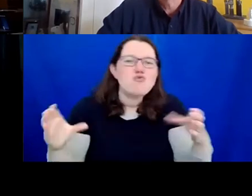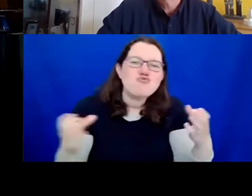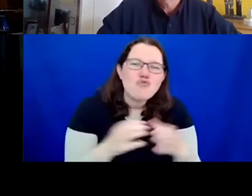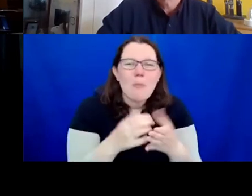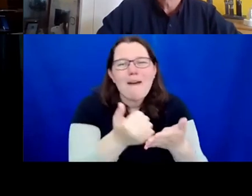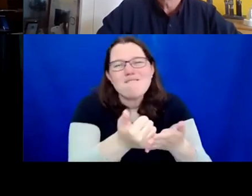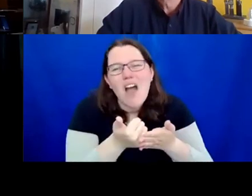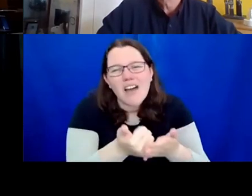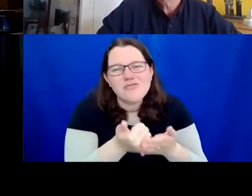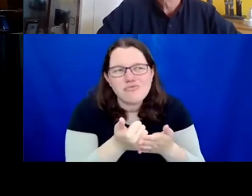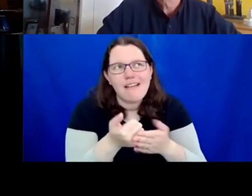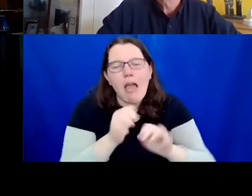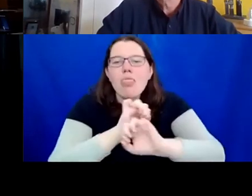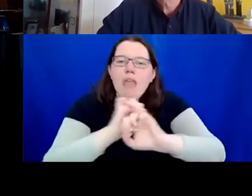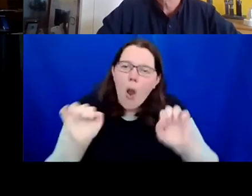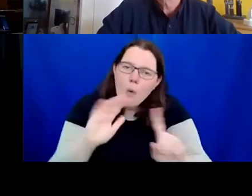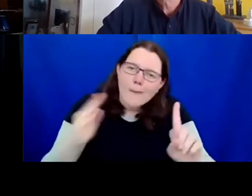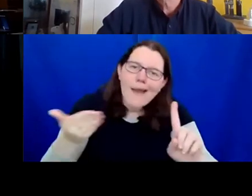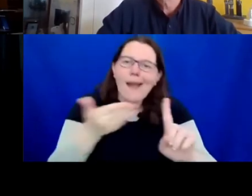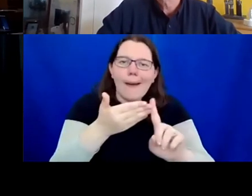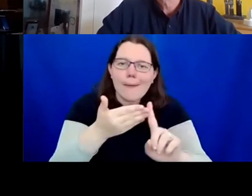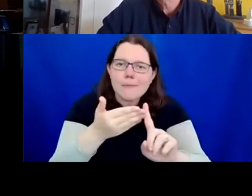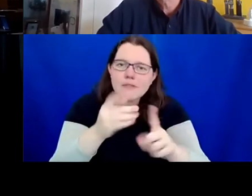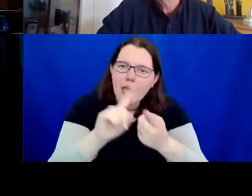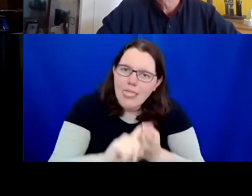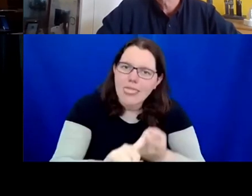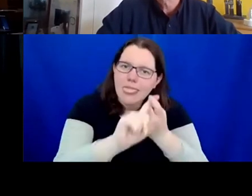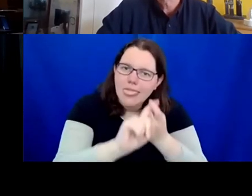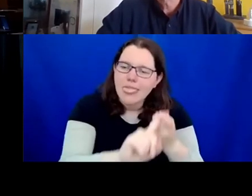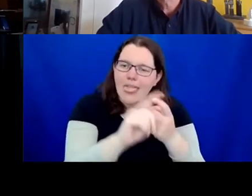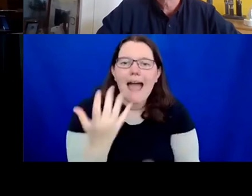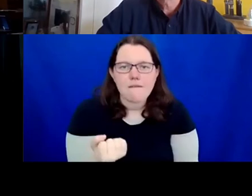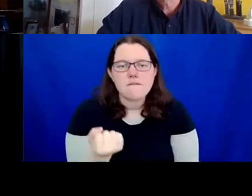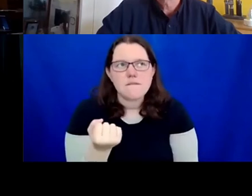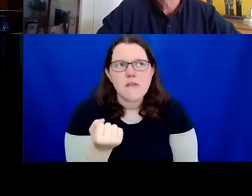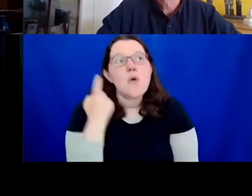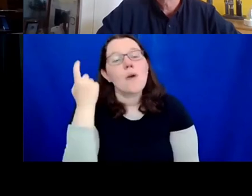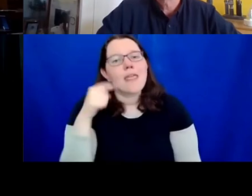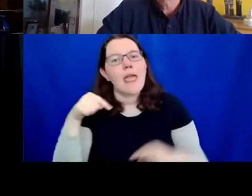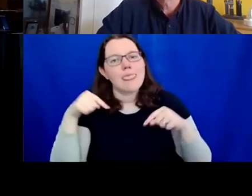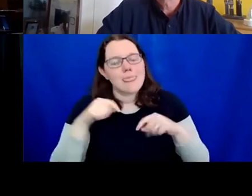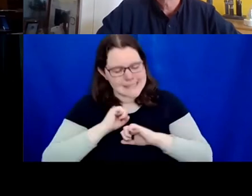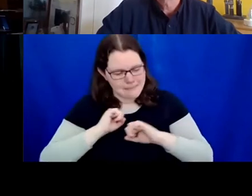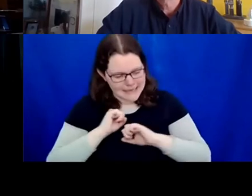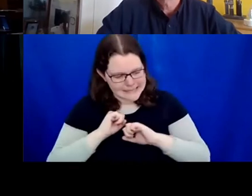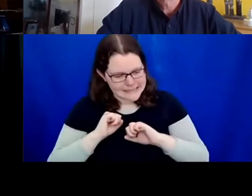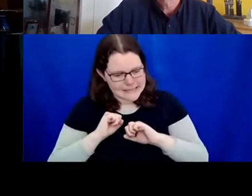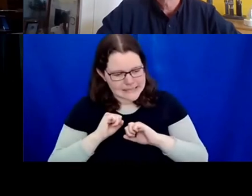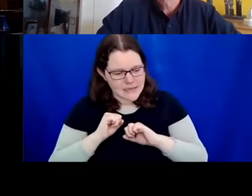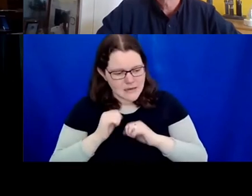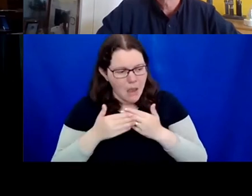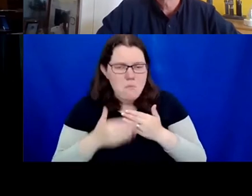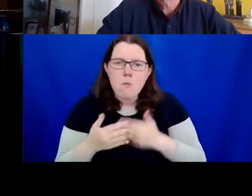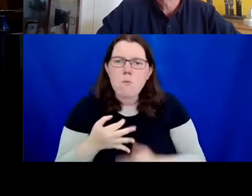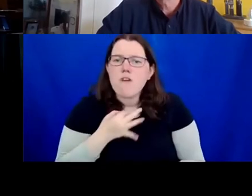they're kind of adhering to. So I think this kind of more vulnerable space where we share and foreground that or